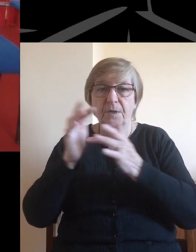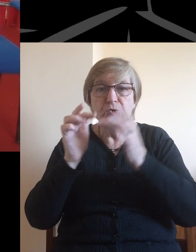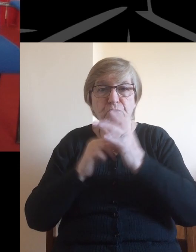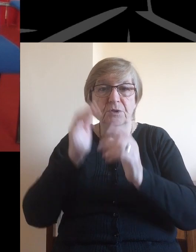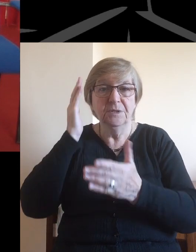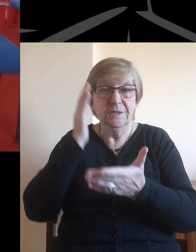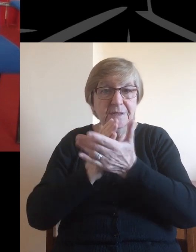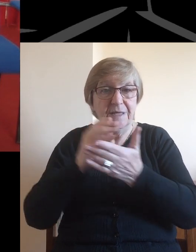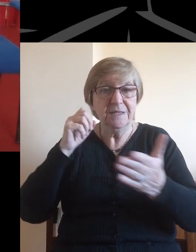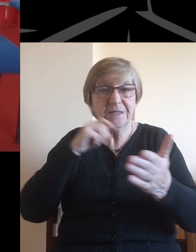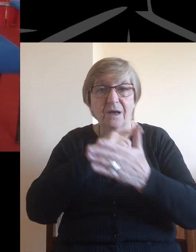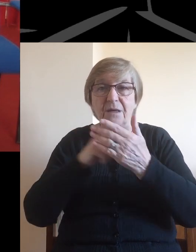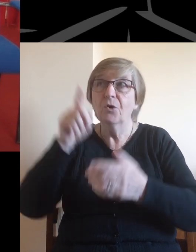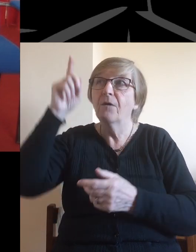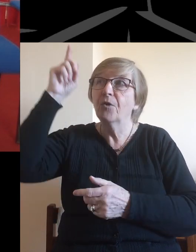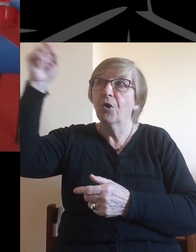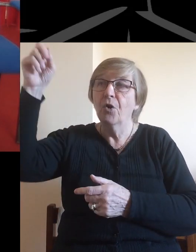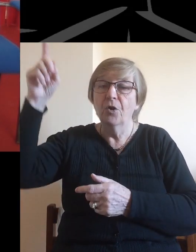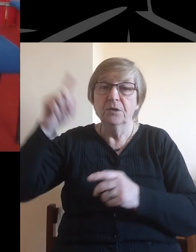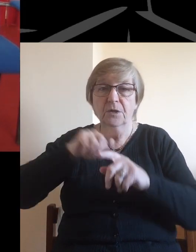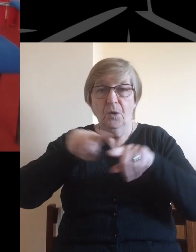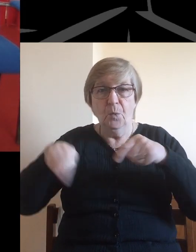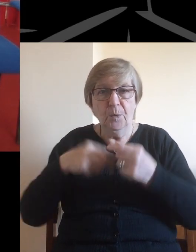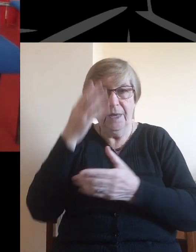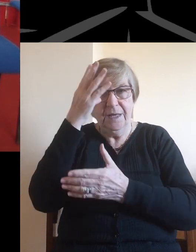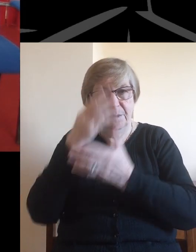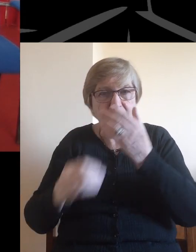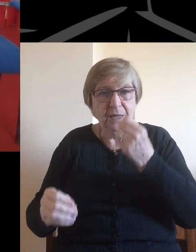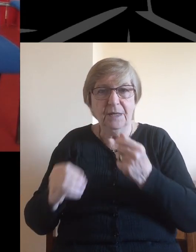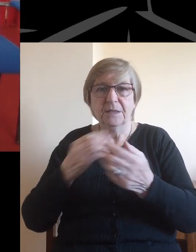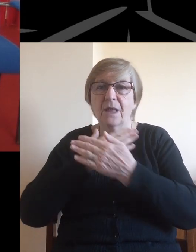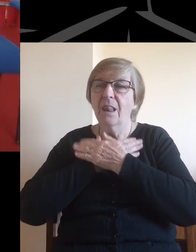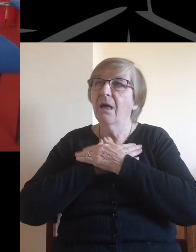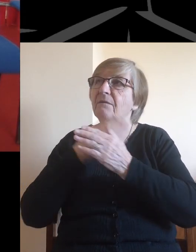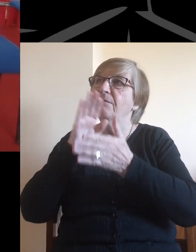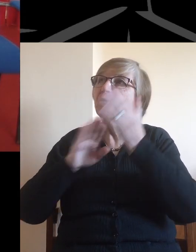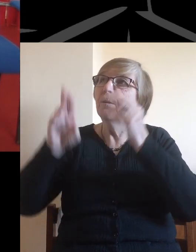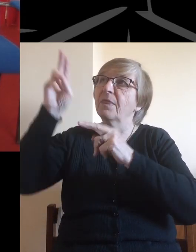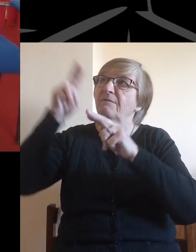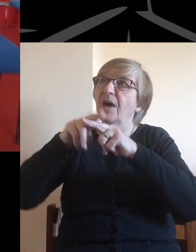Jesus is the Son of God, in whom we experience the love of the Father.